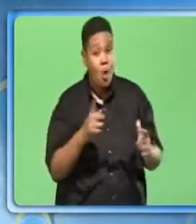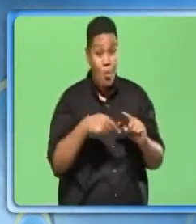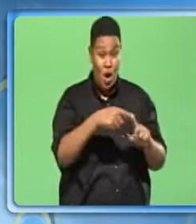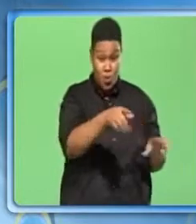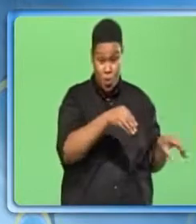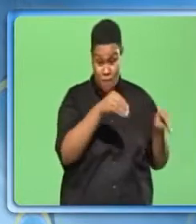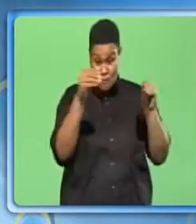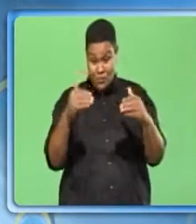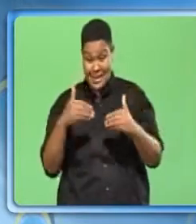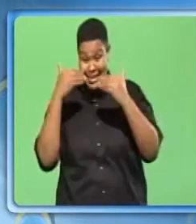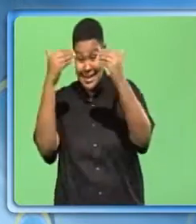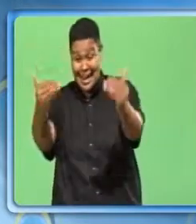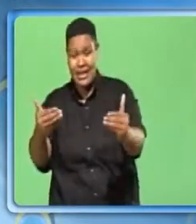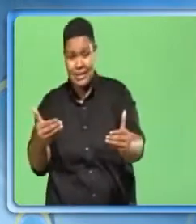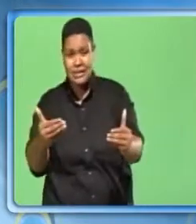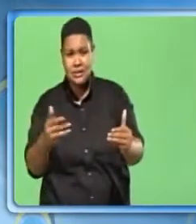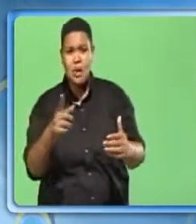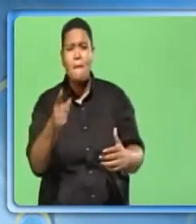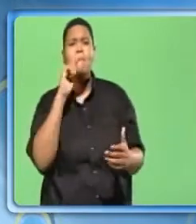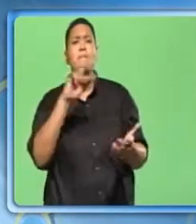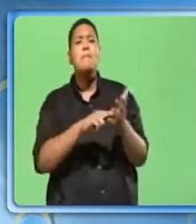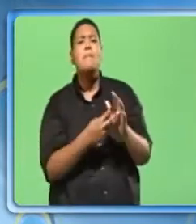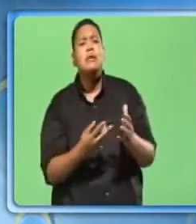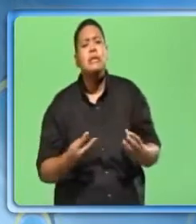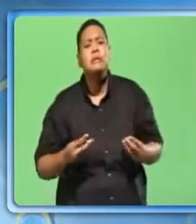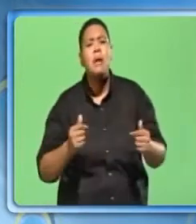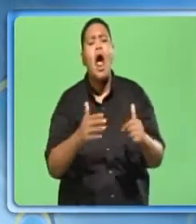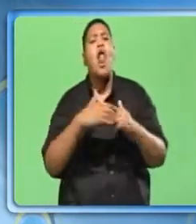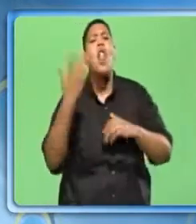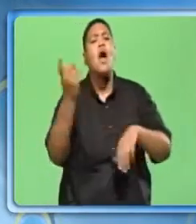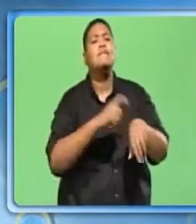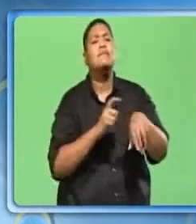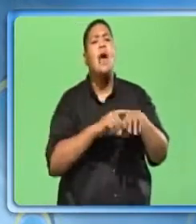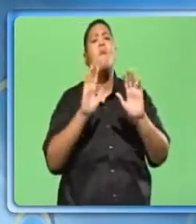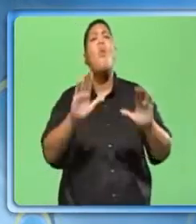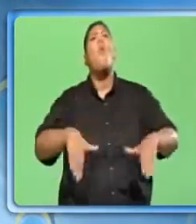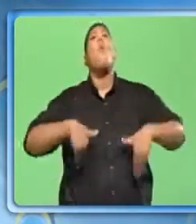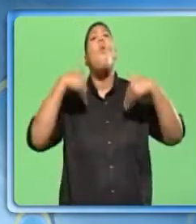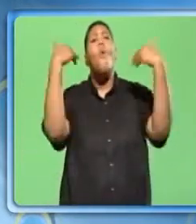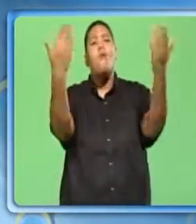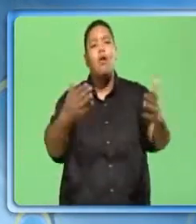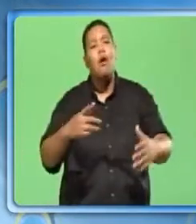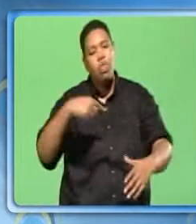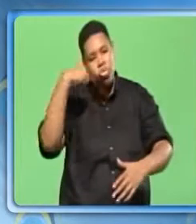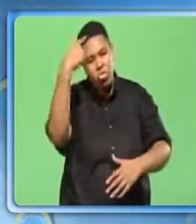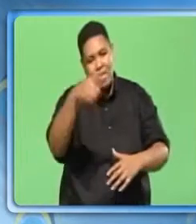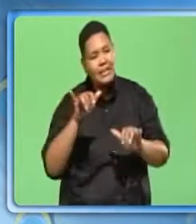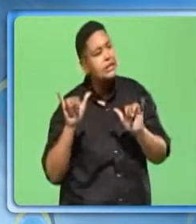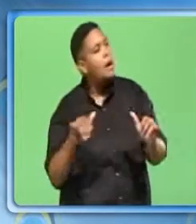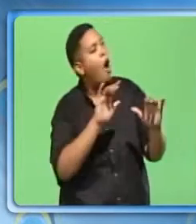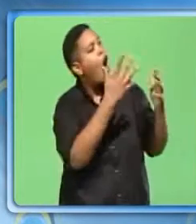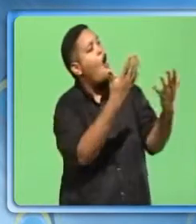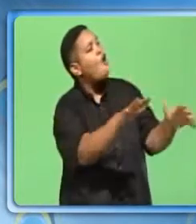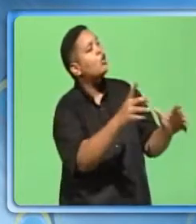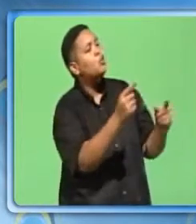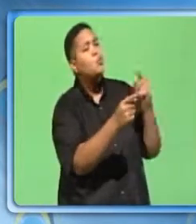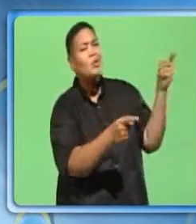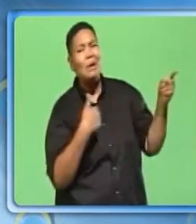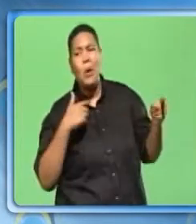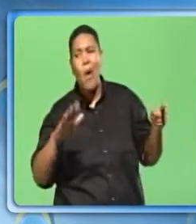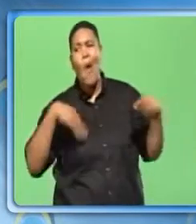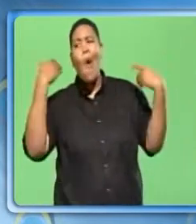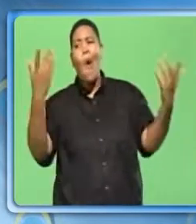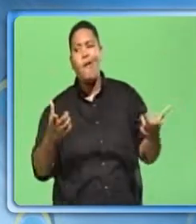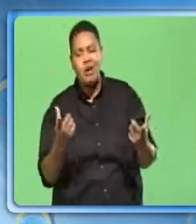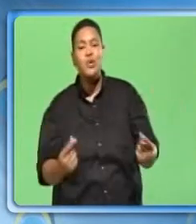move to the next stage, you may be spending a lot of time reinventing the wheel. Here are some